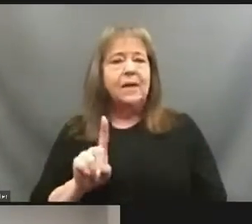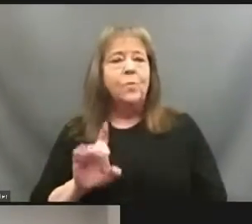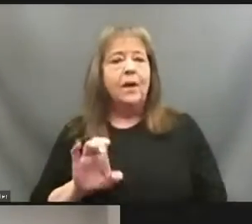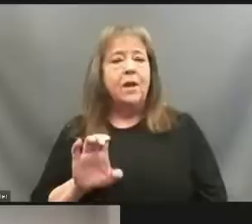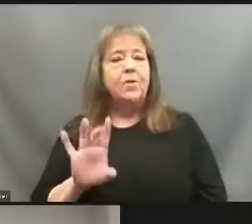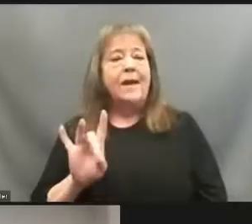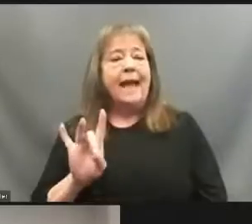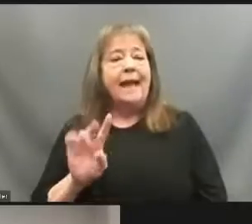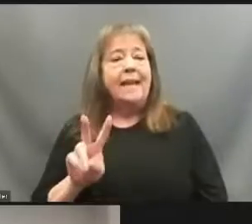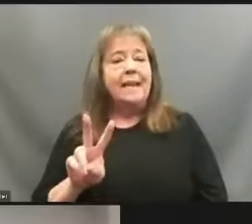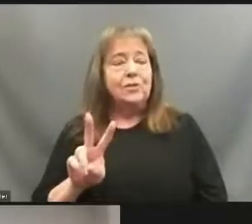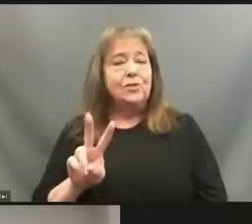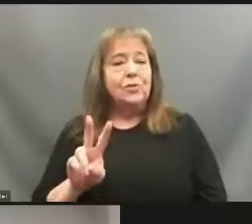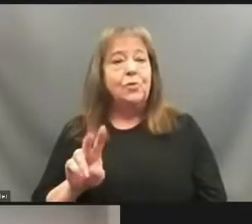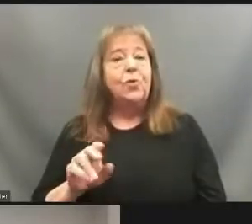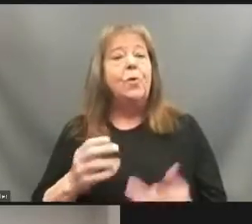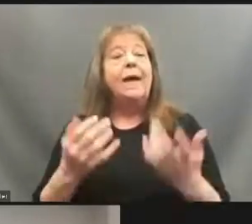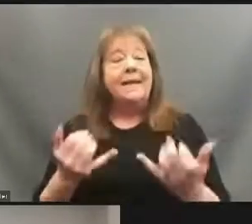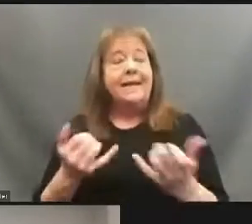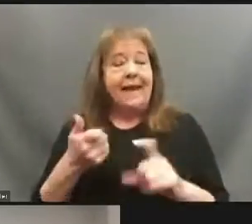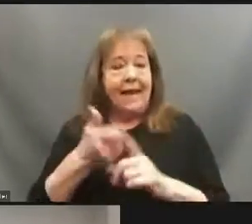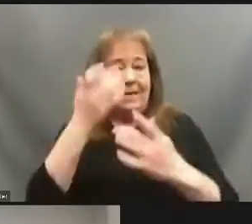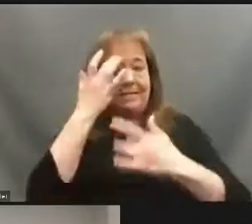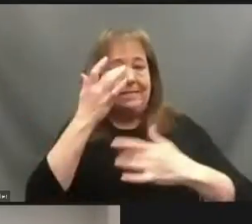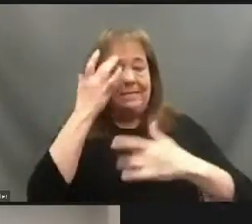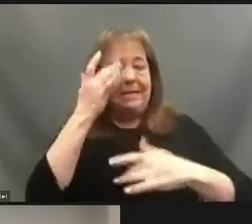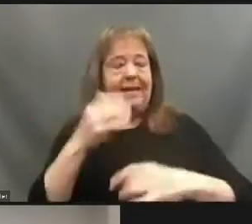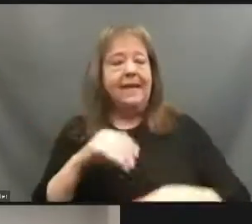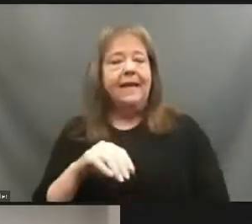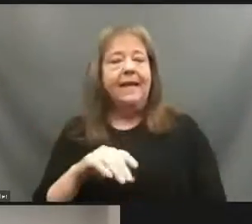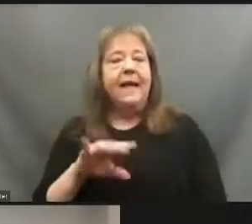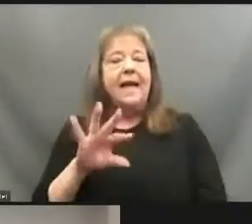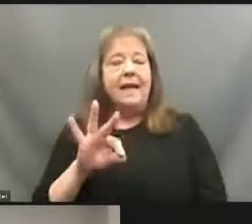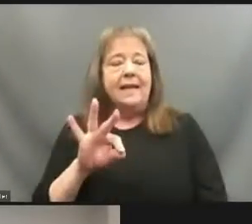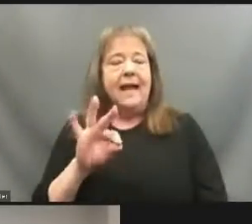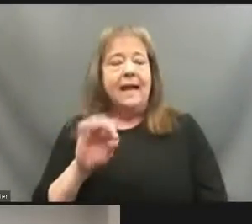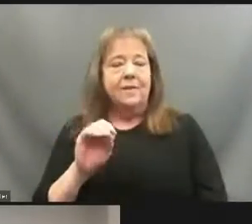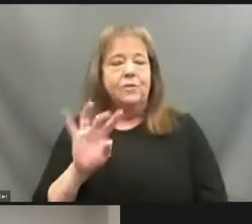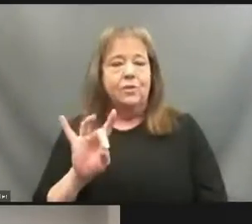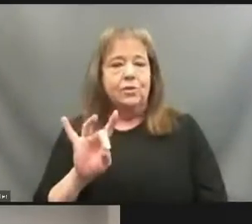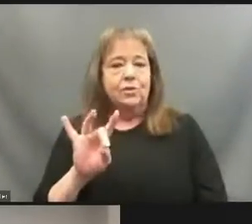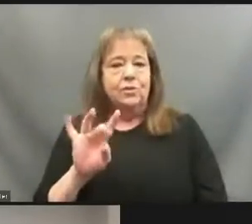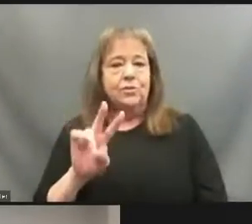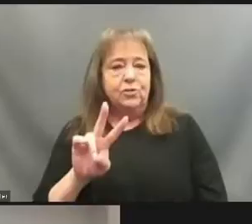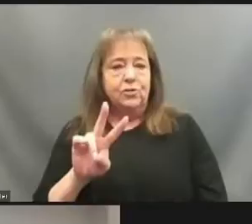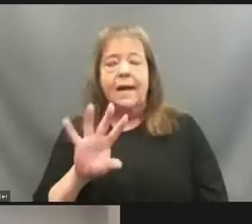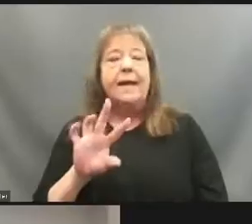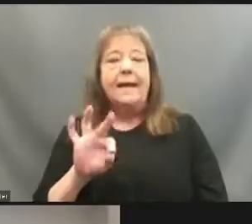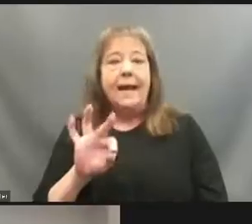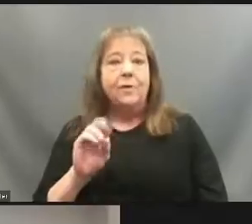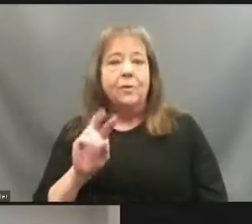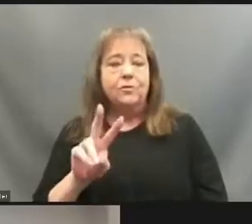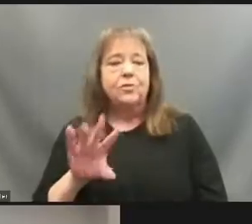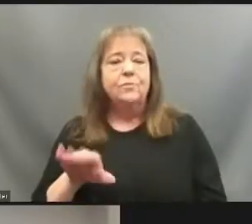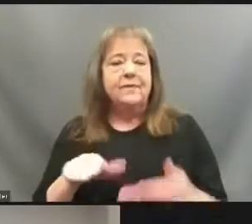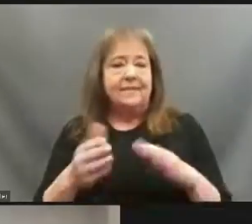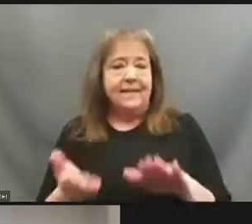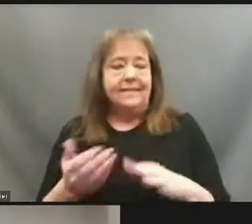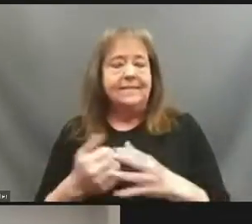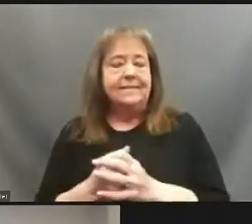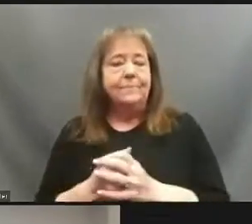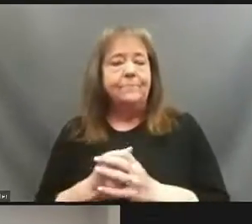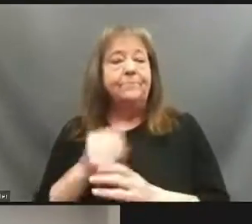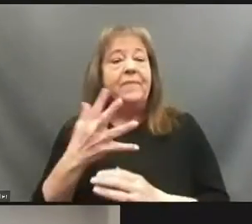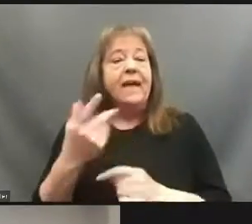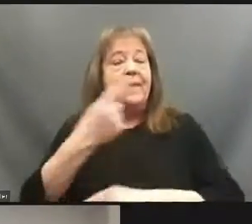2,182 active cases, and we do have 902 deaths here in our community to report this morning. The 5-day new